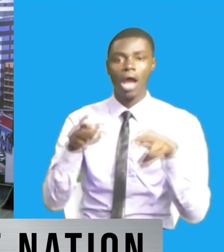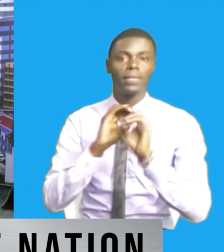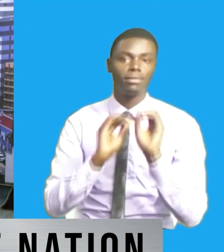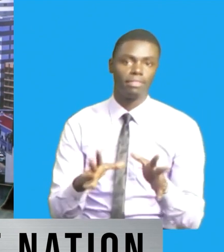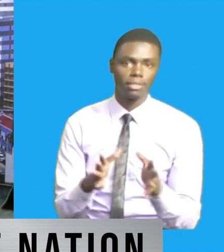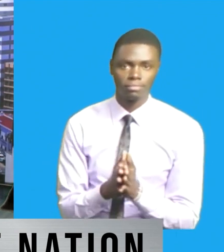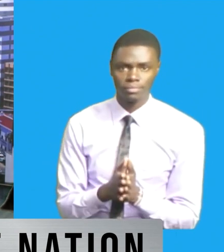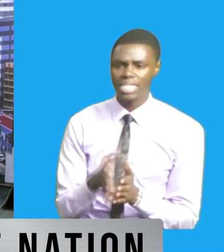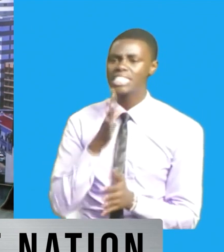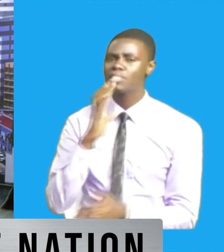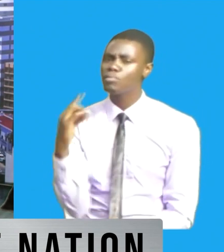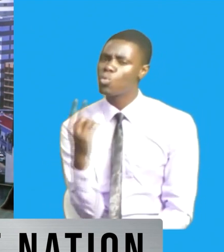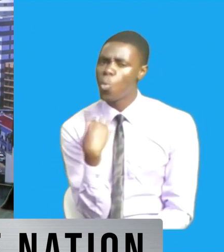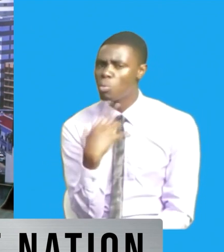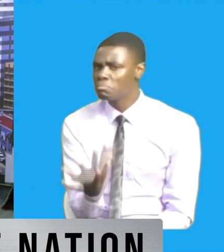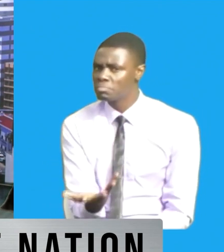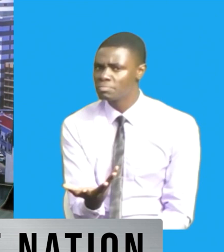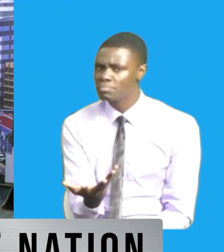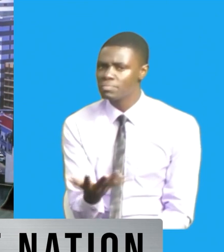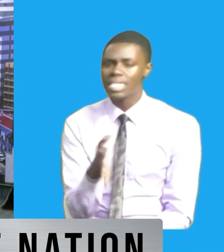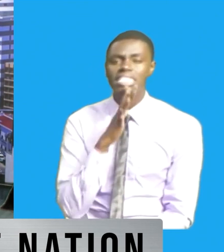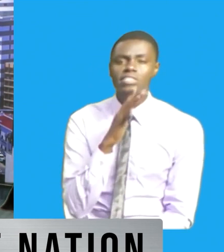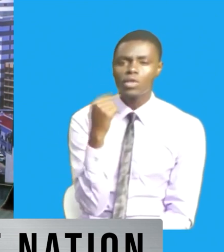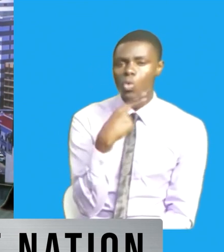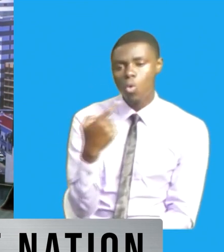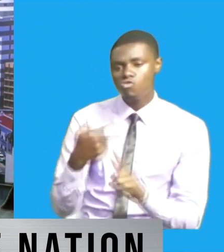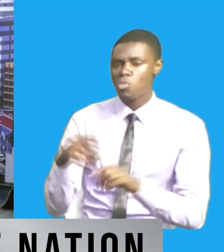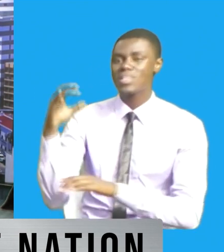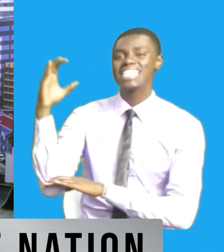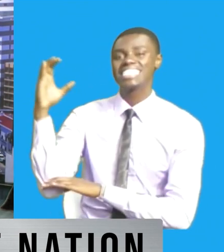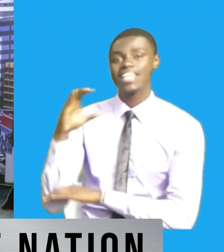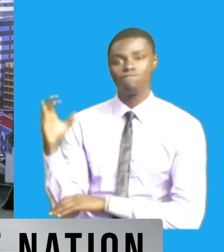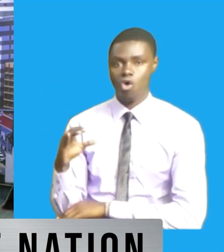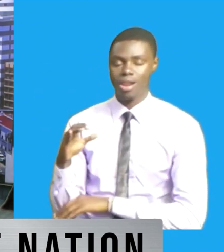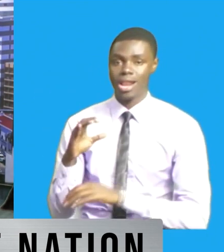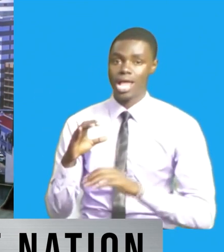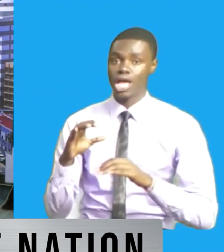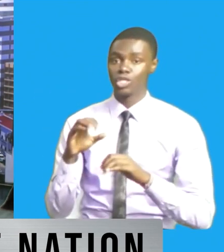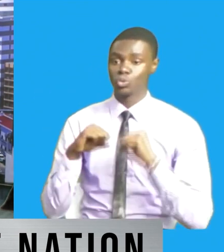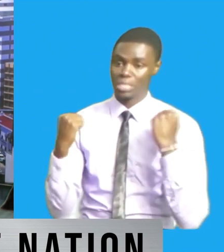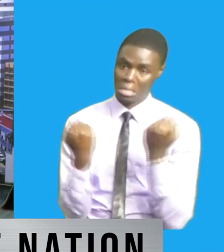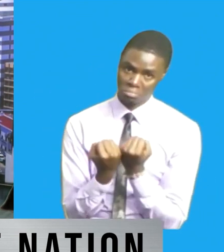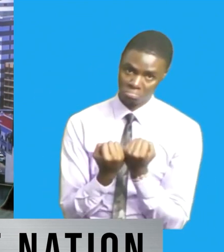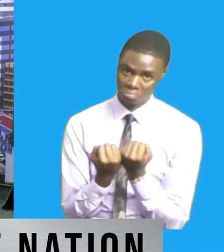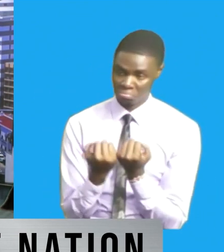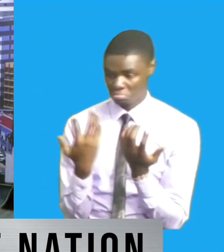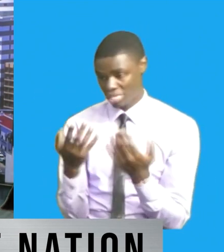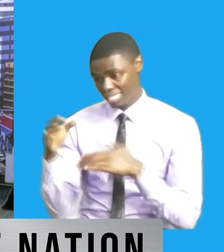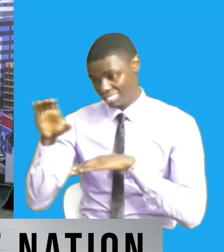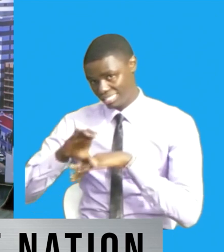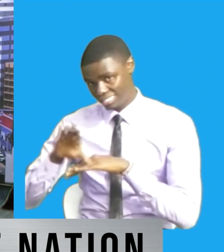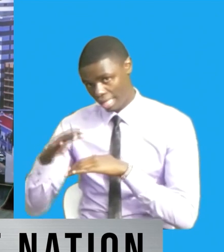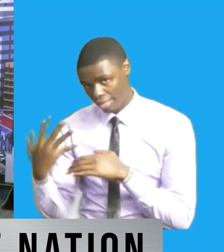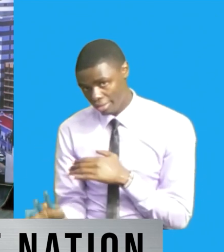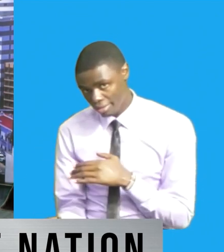you that who I will agree. speak in the civil? Who will speak from the civil society? Sisi Is it tunasema the church? Is it